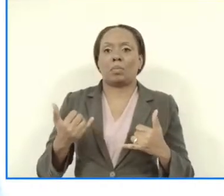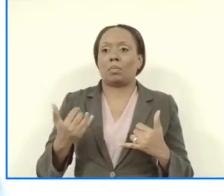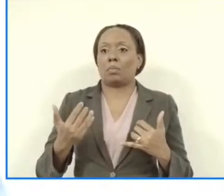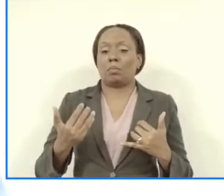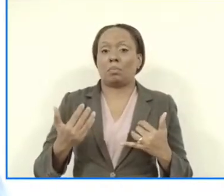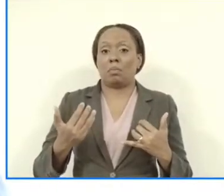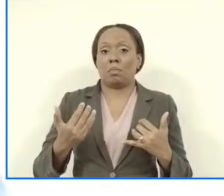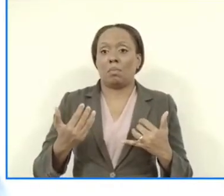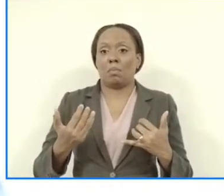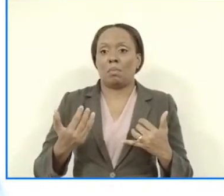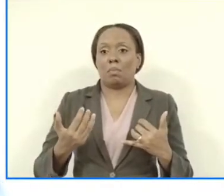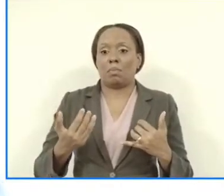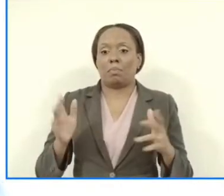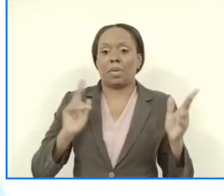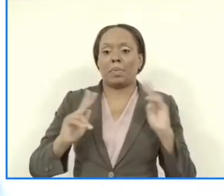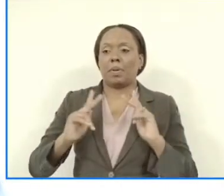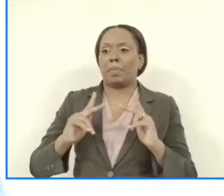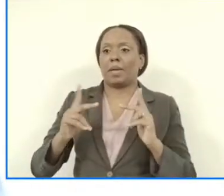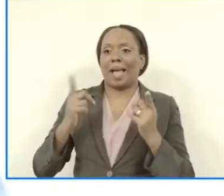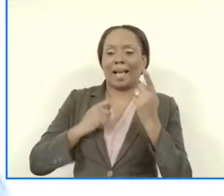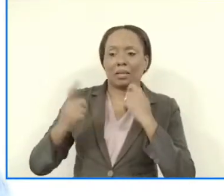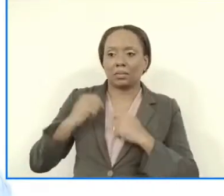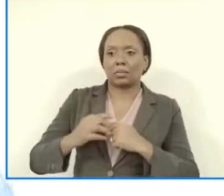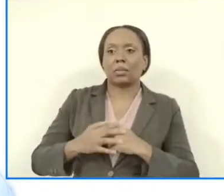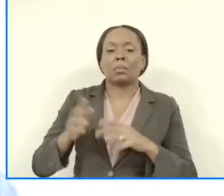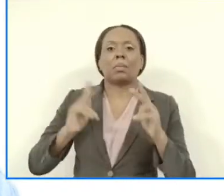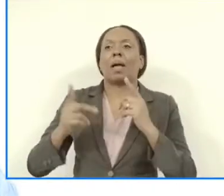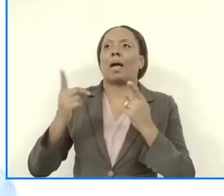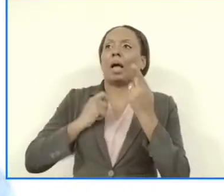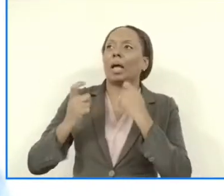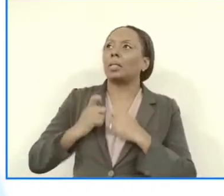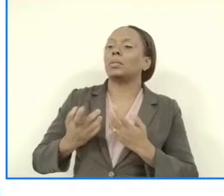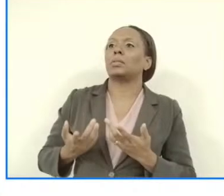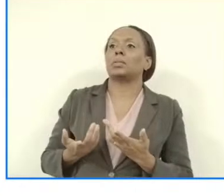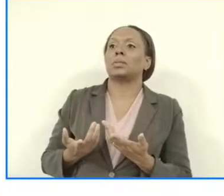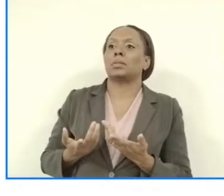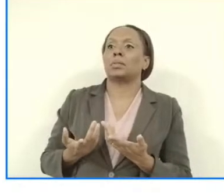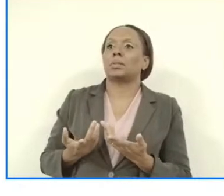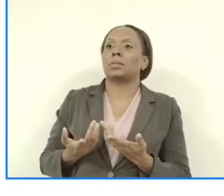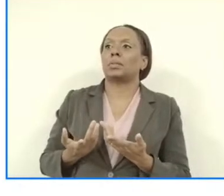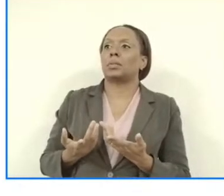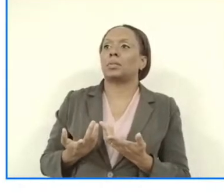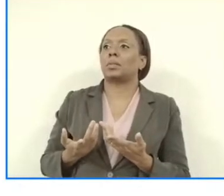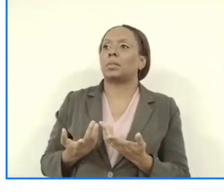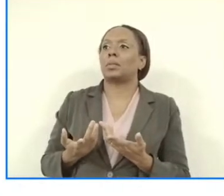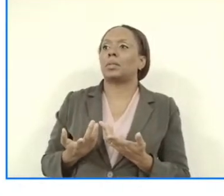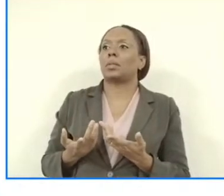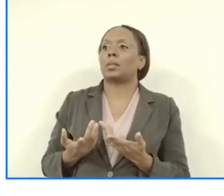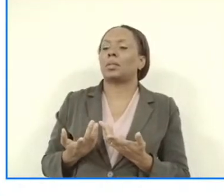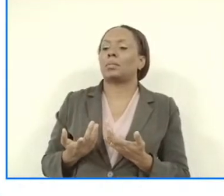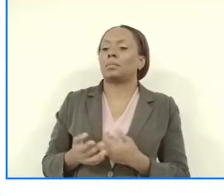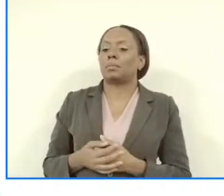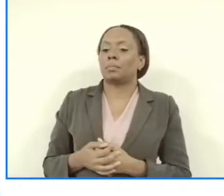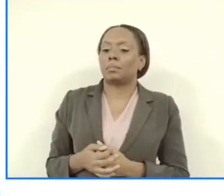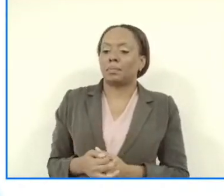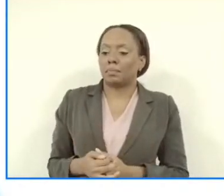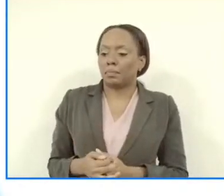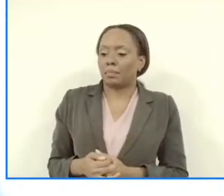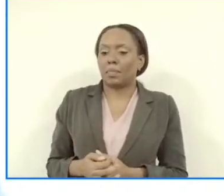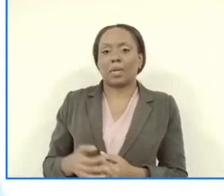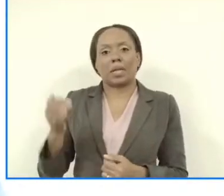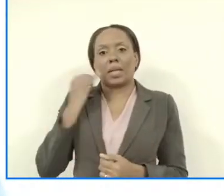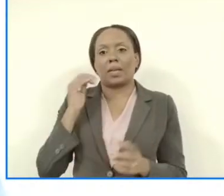want. One thing that has come through is people have been asking, what are we doing to accommodate persons who have